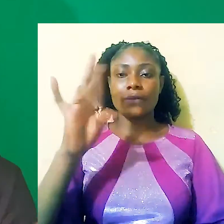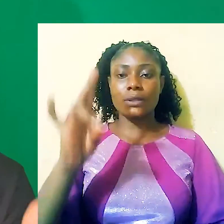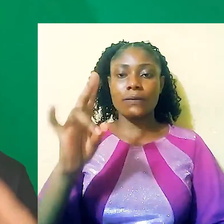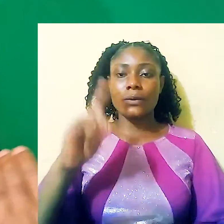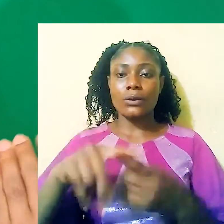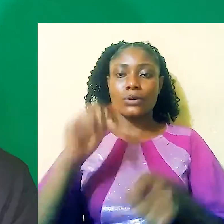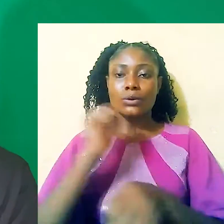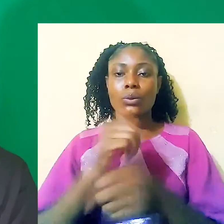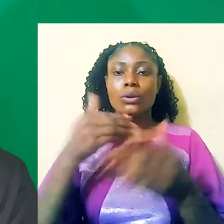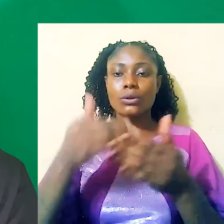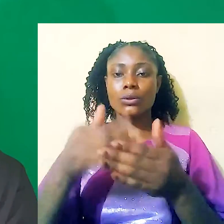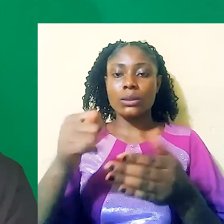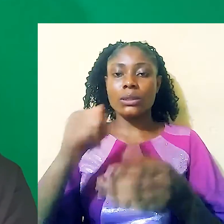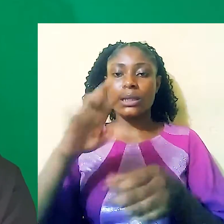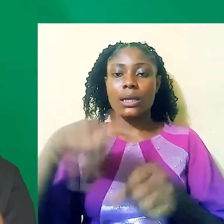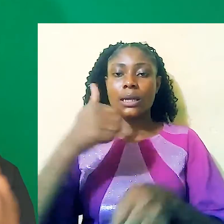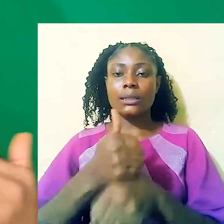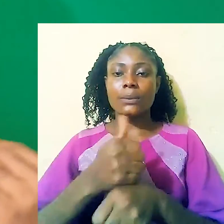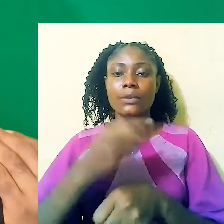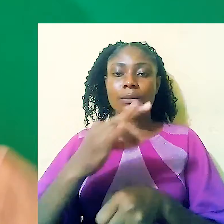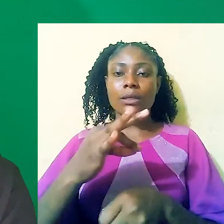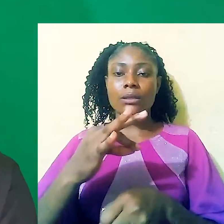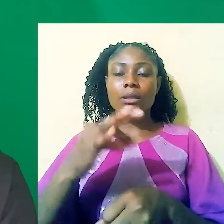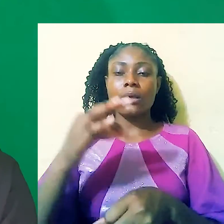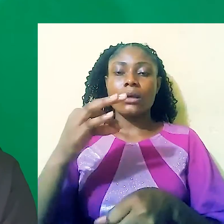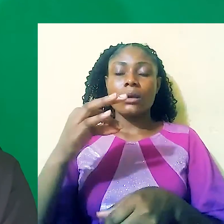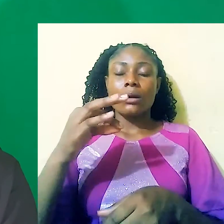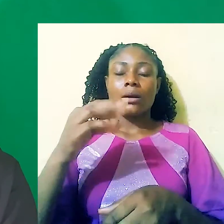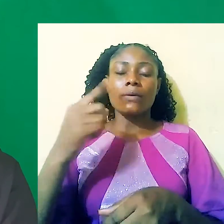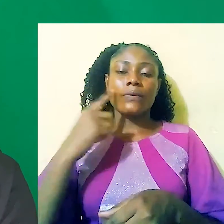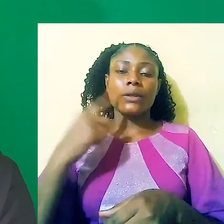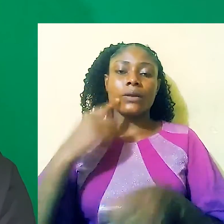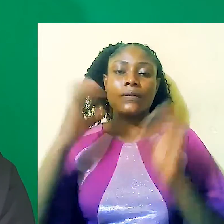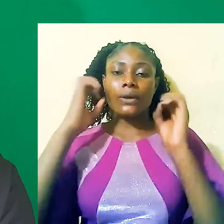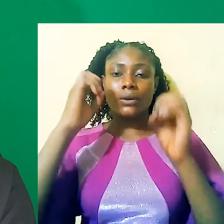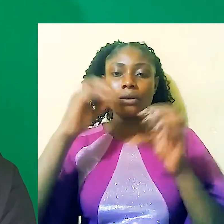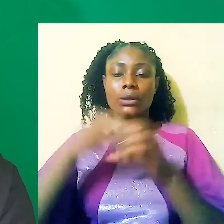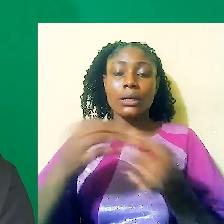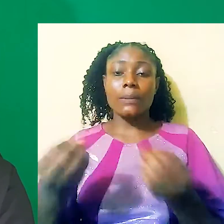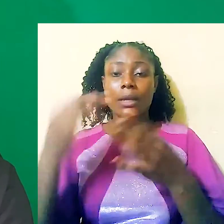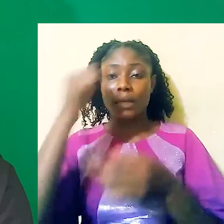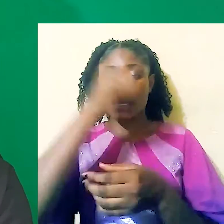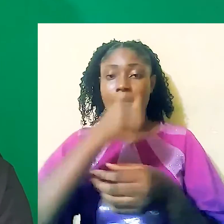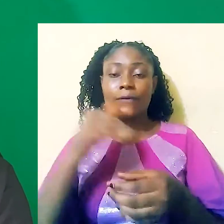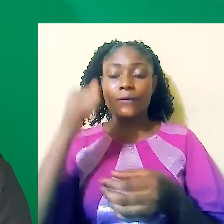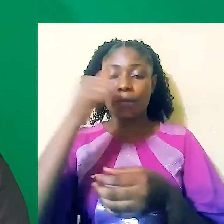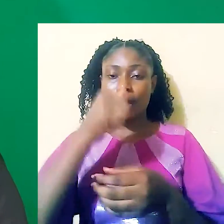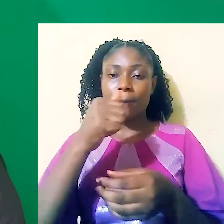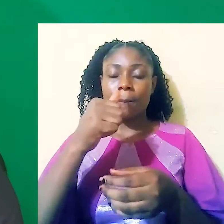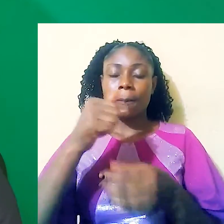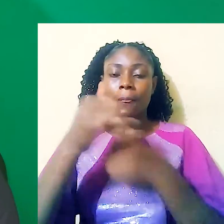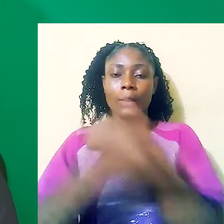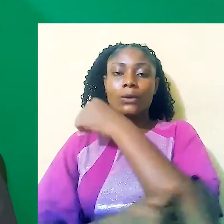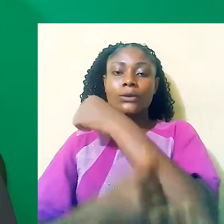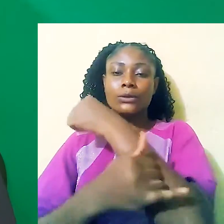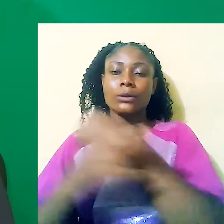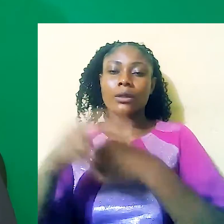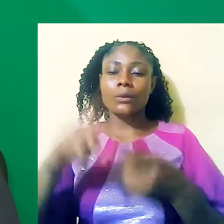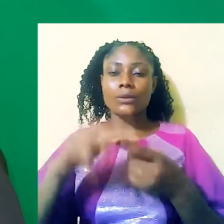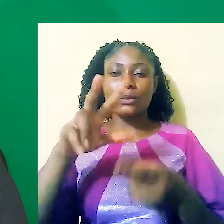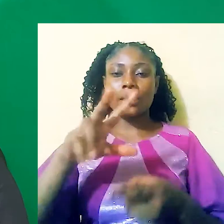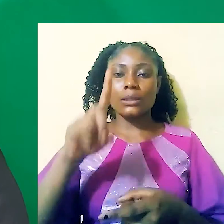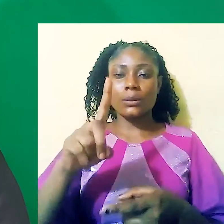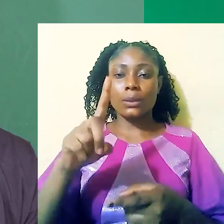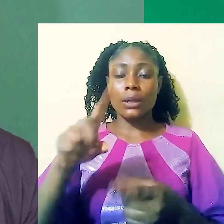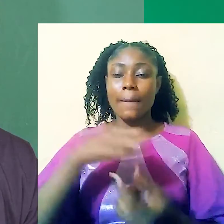and was able to work towards the establishment of deaf education in many African countries, up to